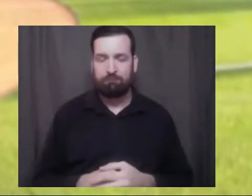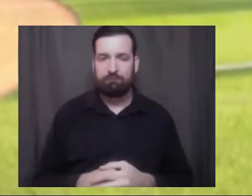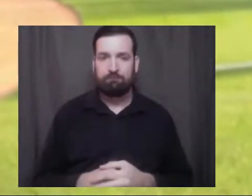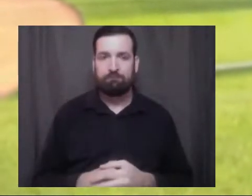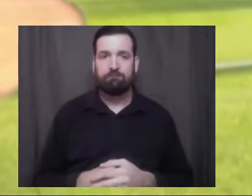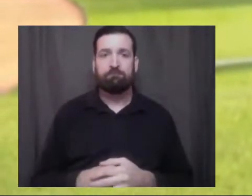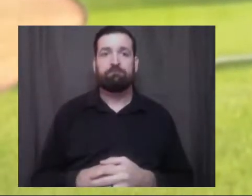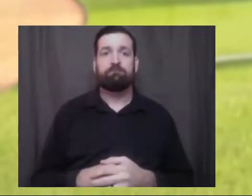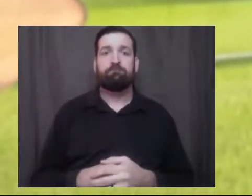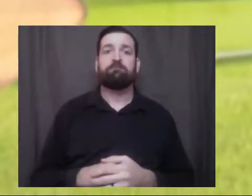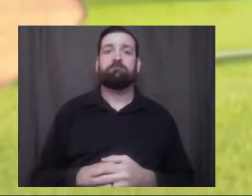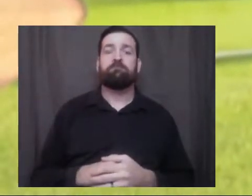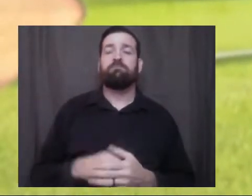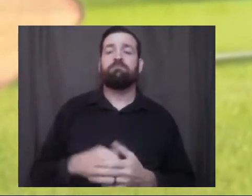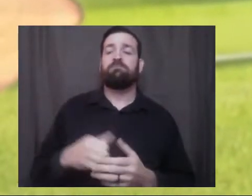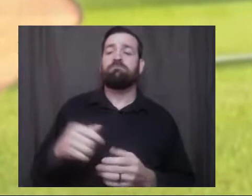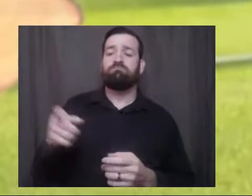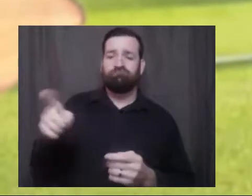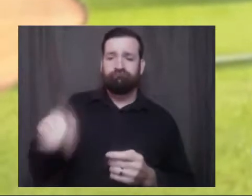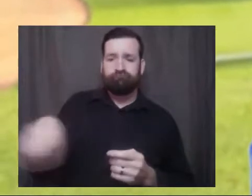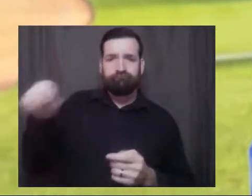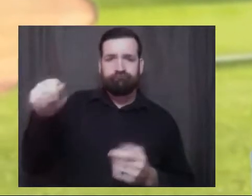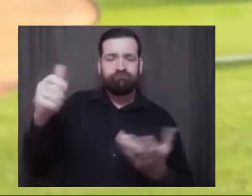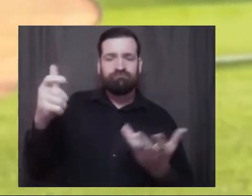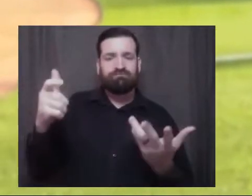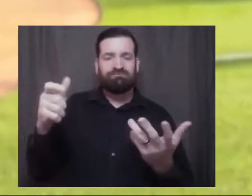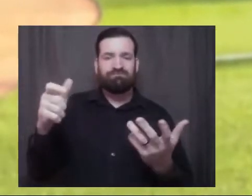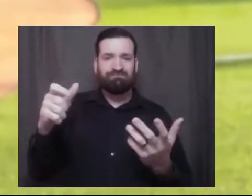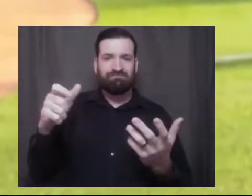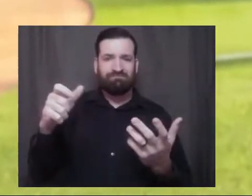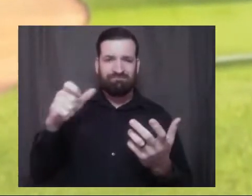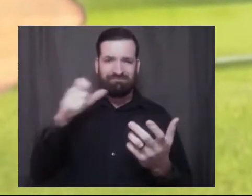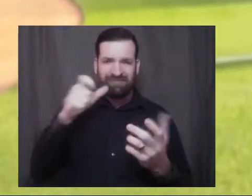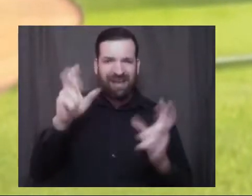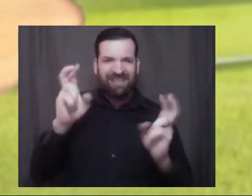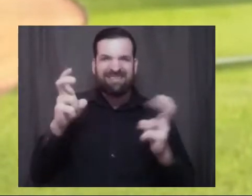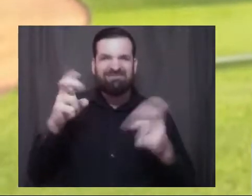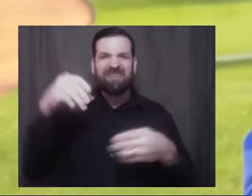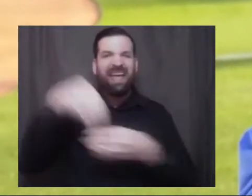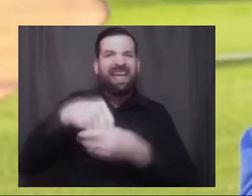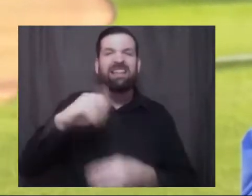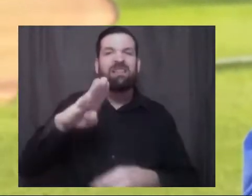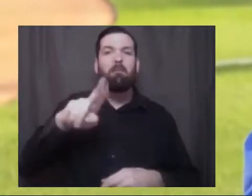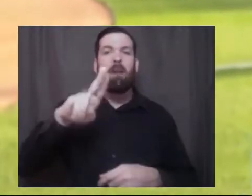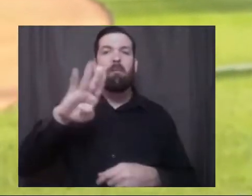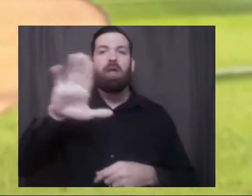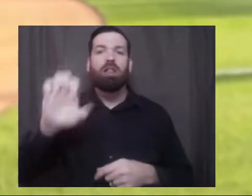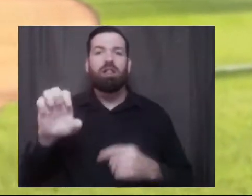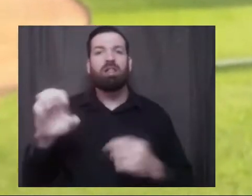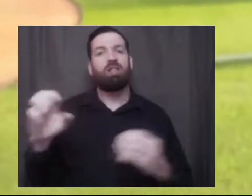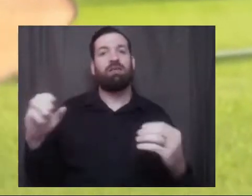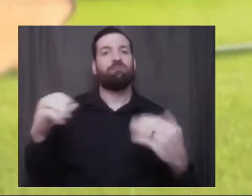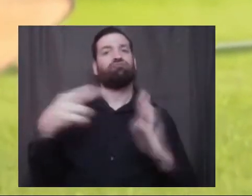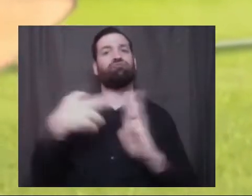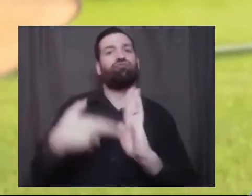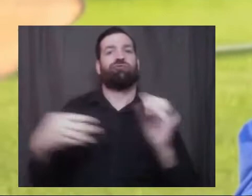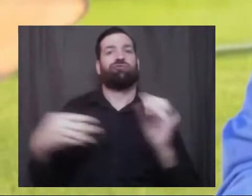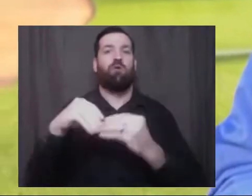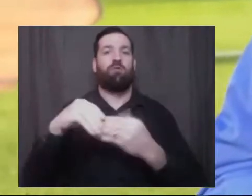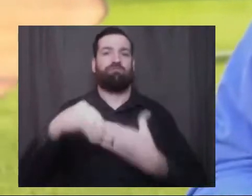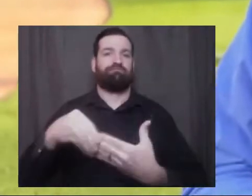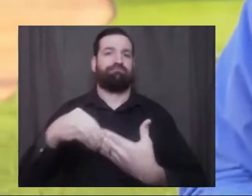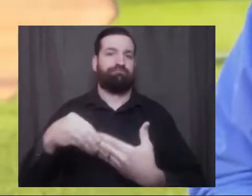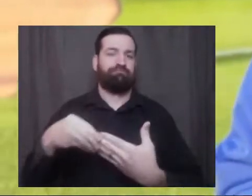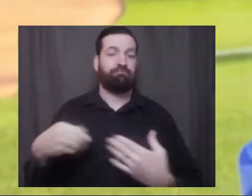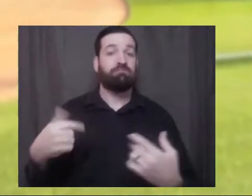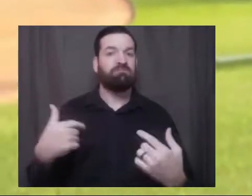guys, we're not quite in the bubble. Right. So things have been loosened up a little bit. So we're really getting